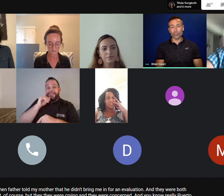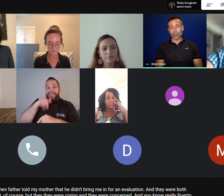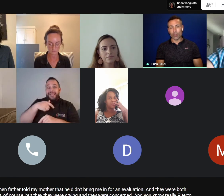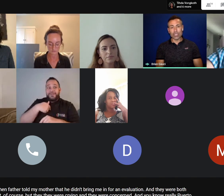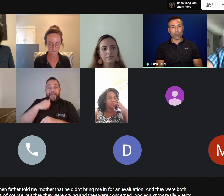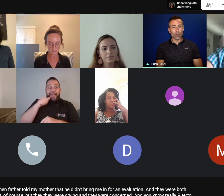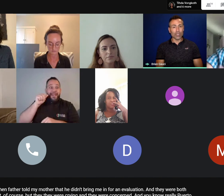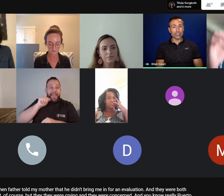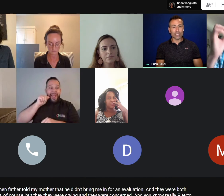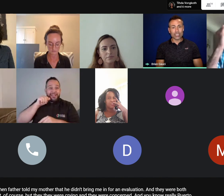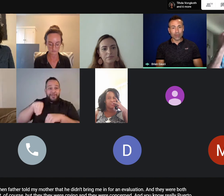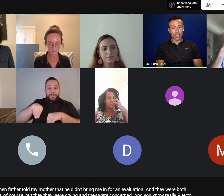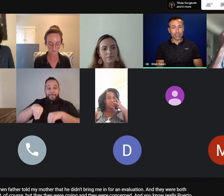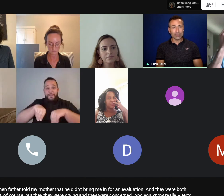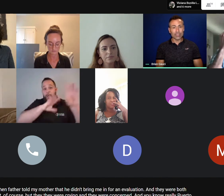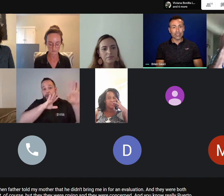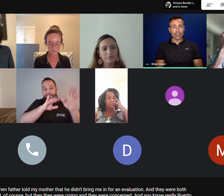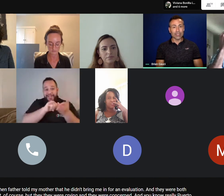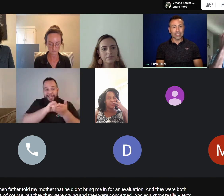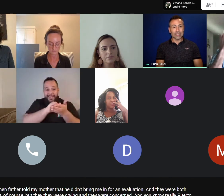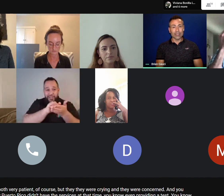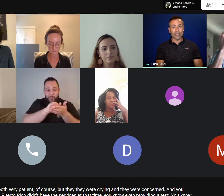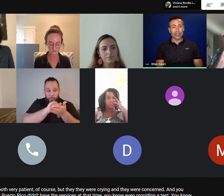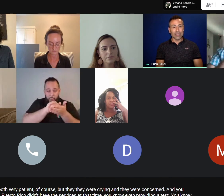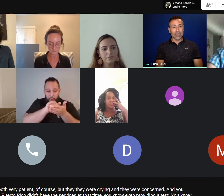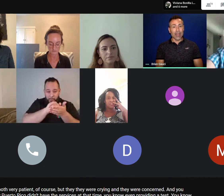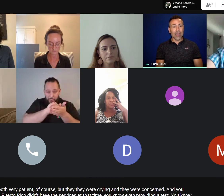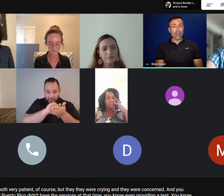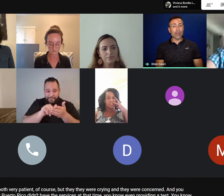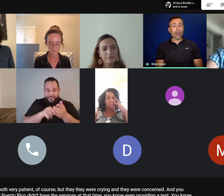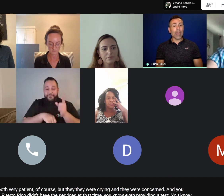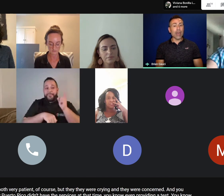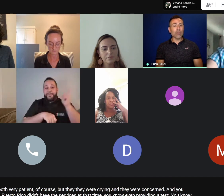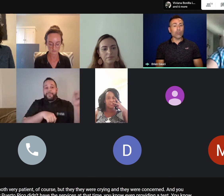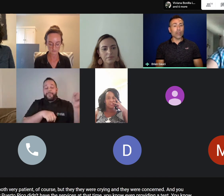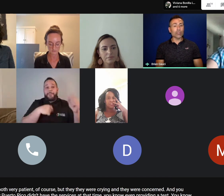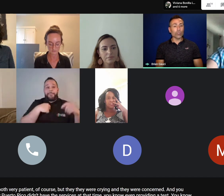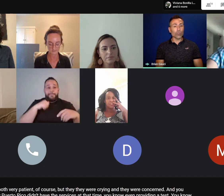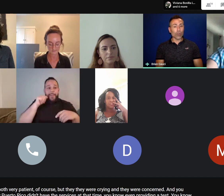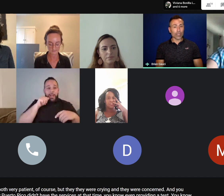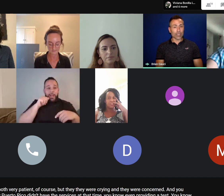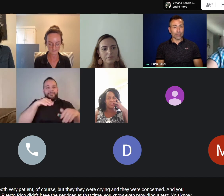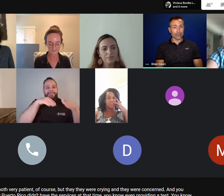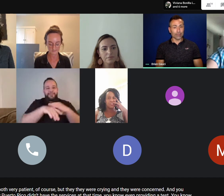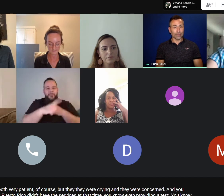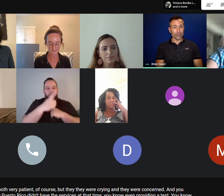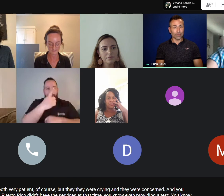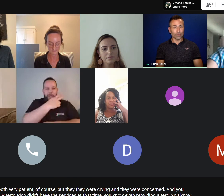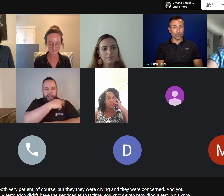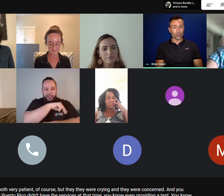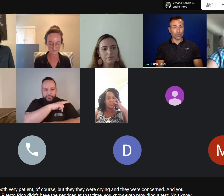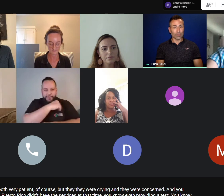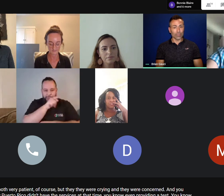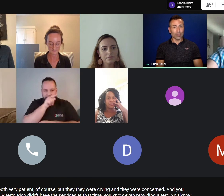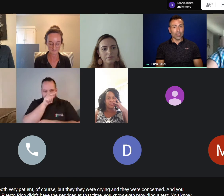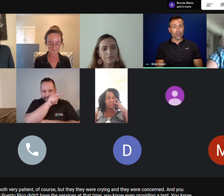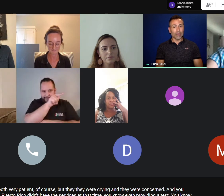by, 3 months, 4 months, 6 months. And then my aunt moved out to New York.